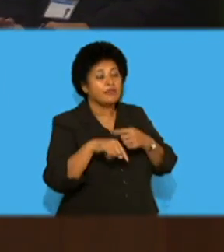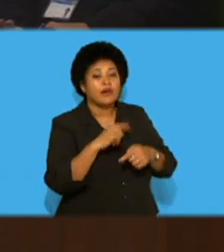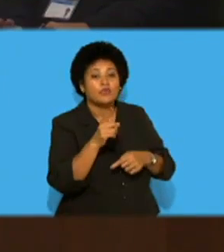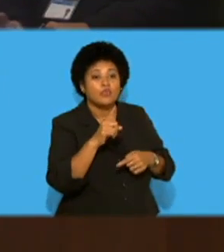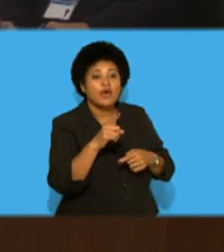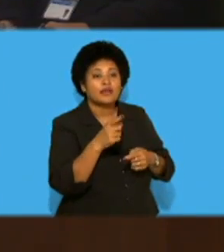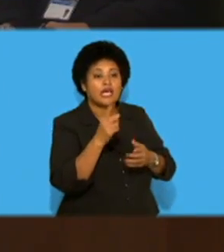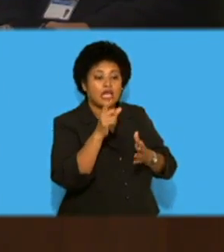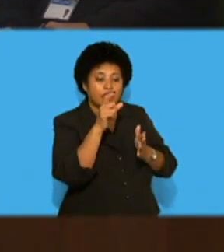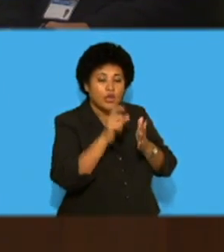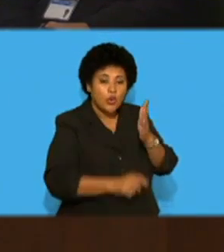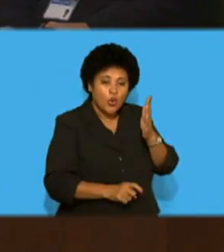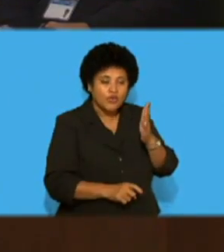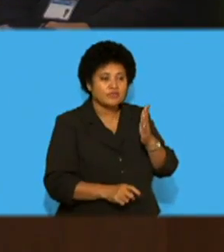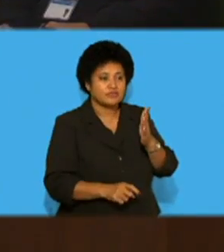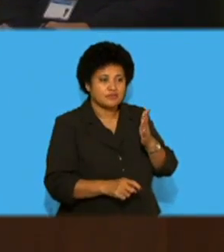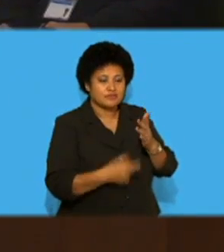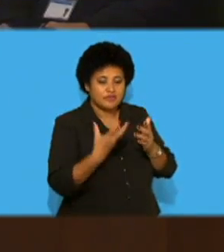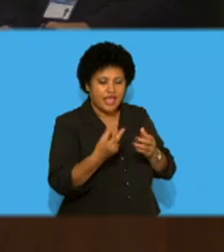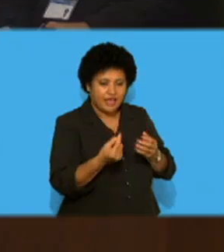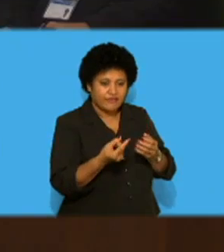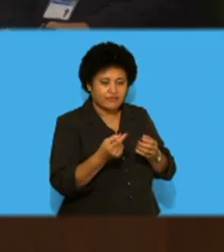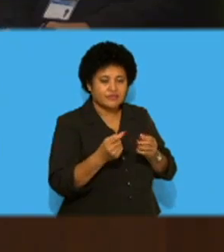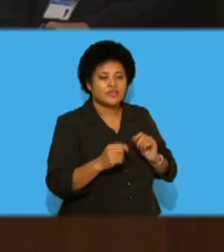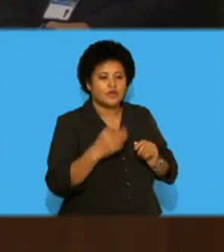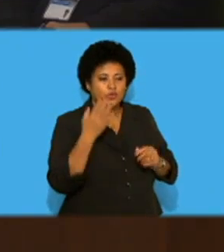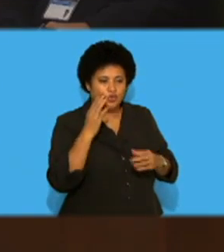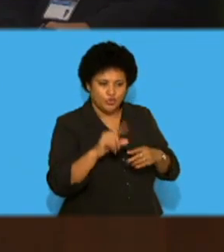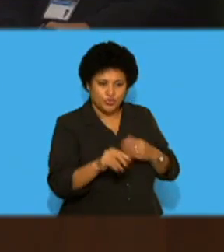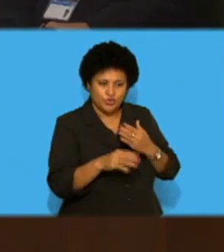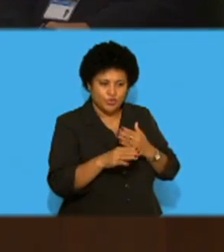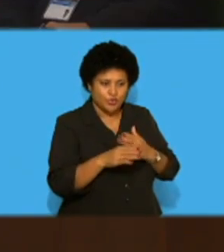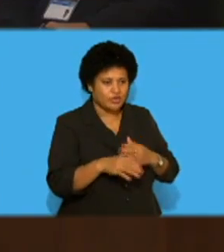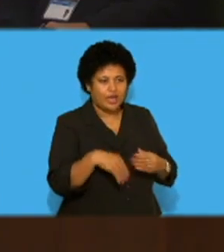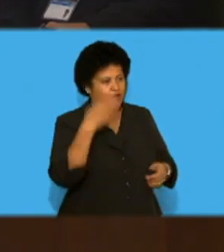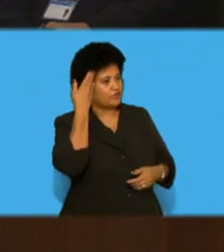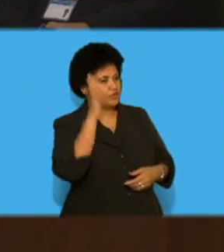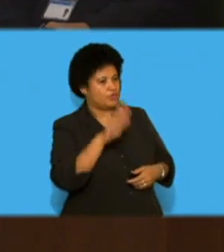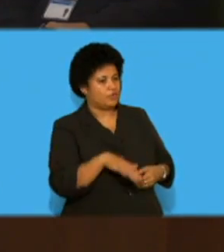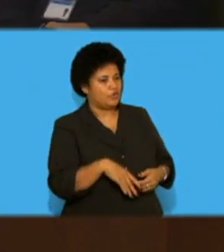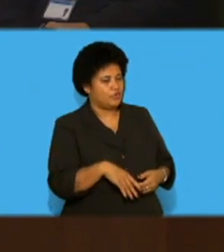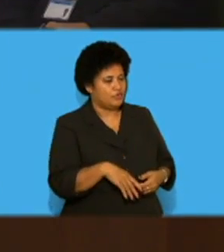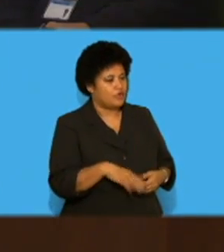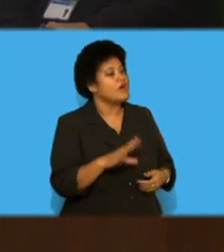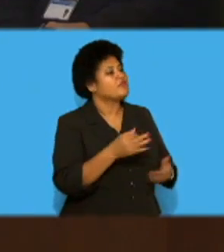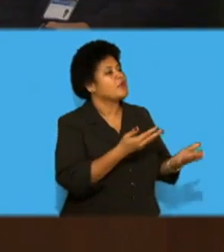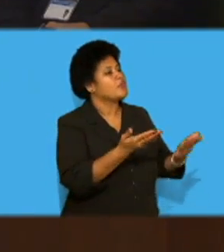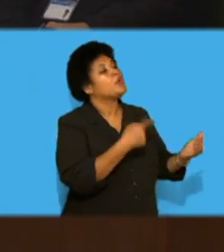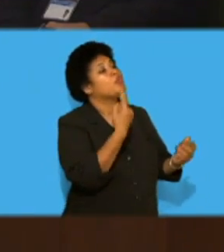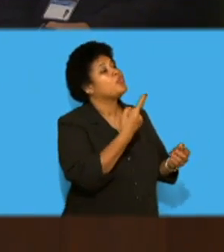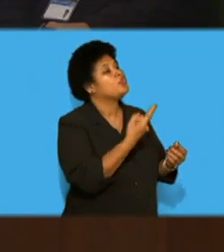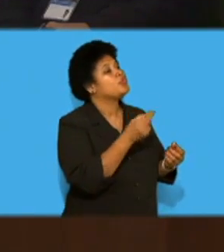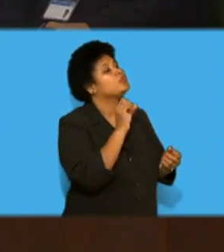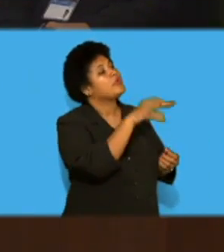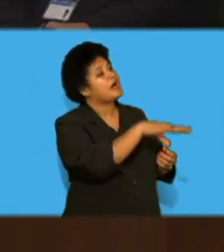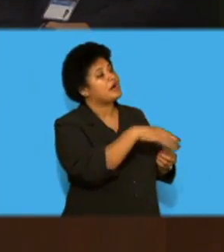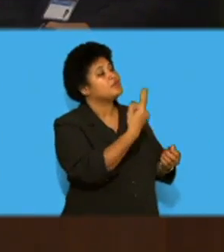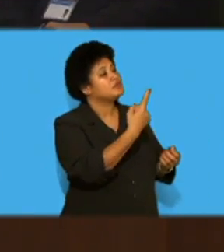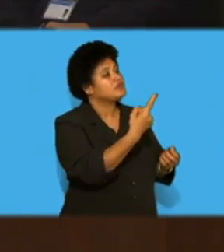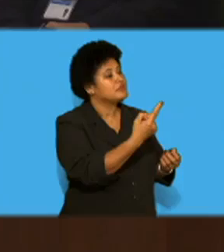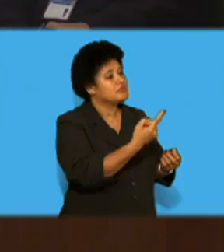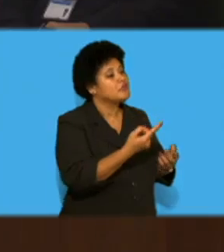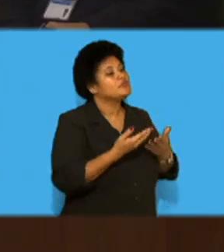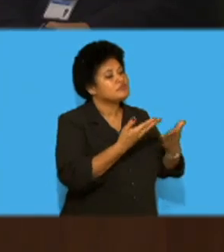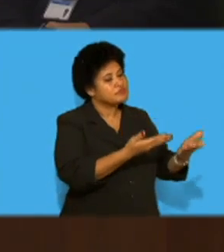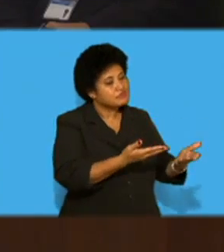about the cost incurred. So, Madam Speaker, I don't know where the Honourable Member got his figures from, who he spoke to, what his sources